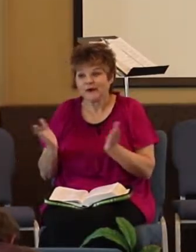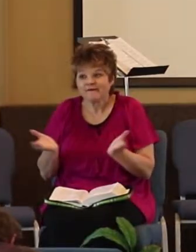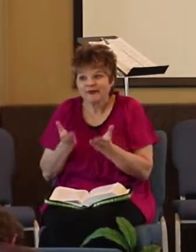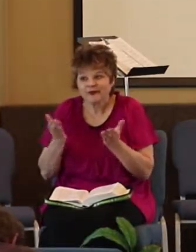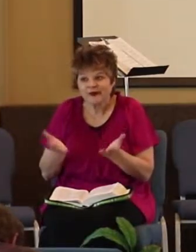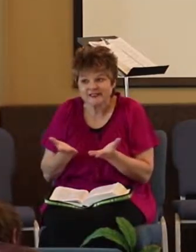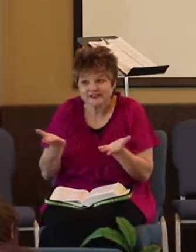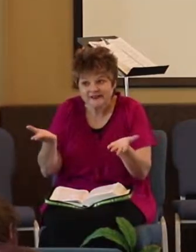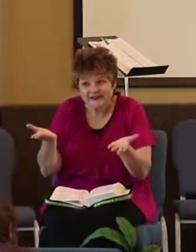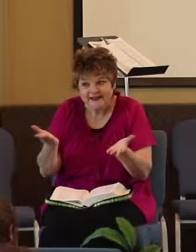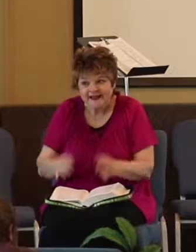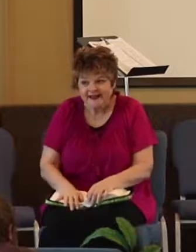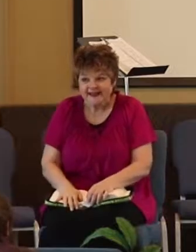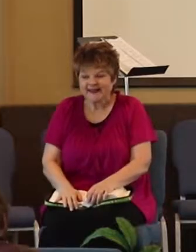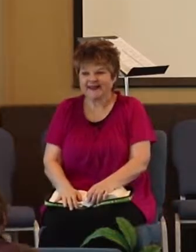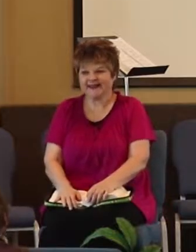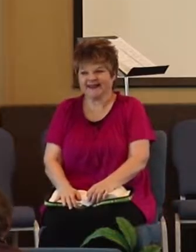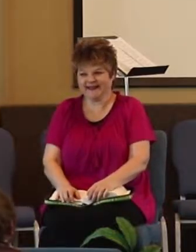yet?